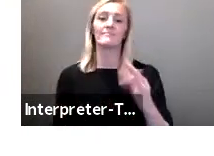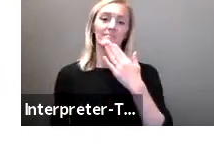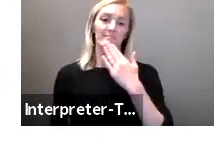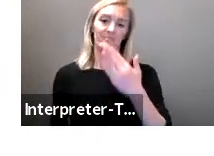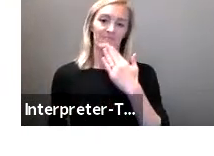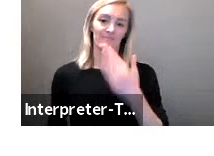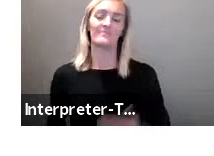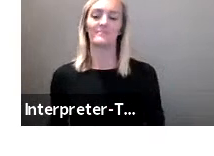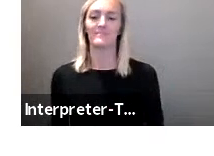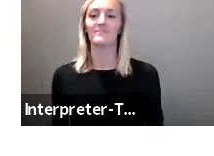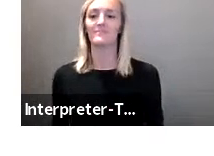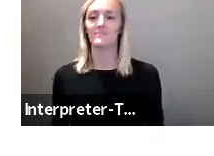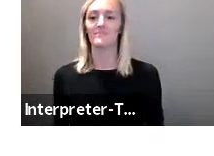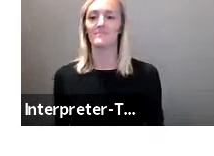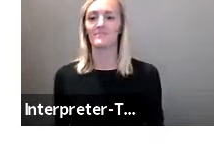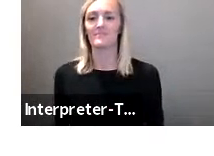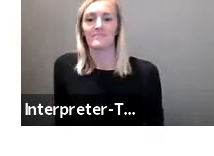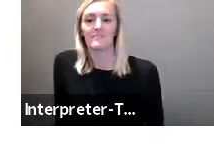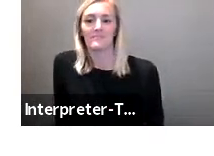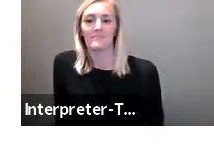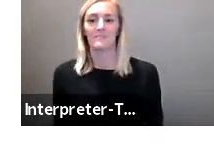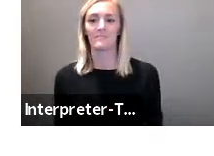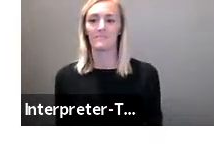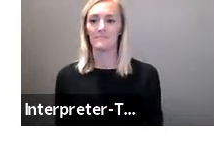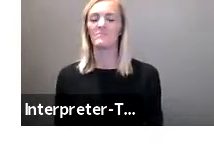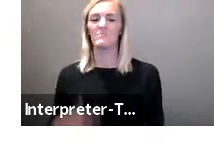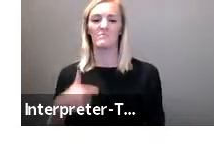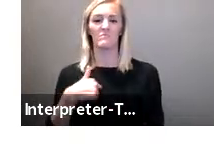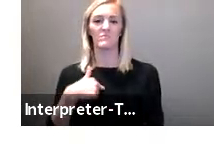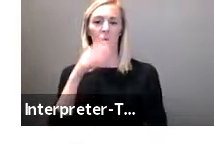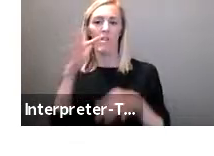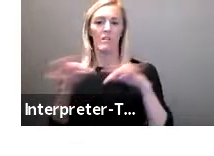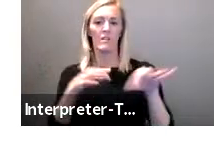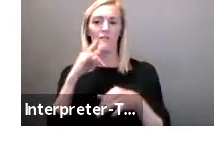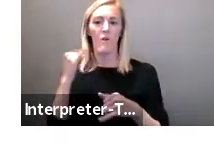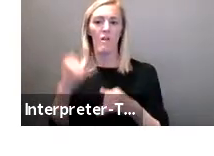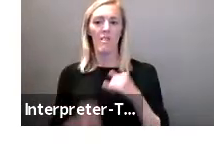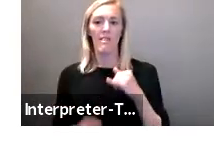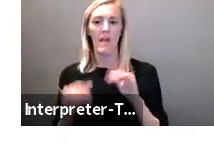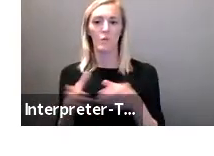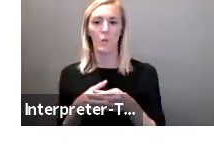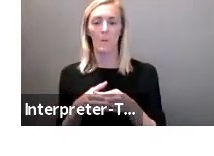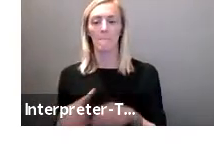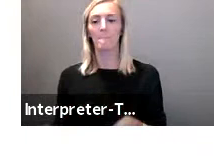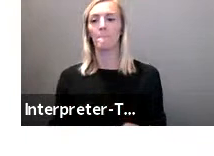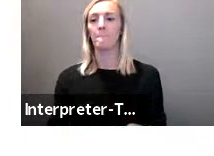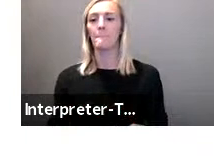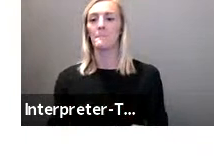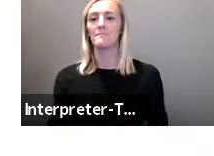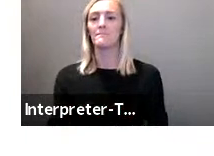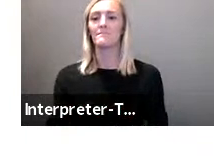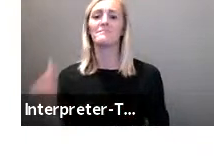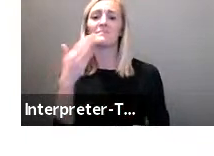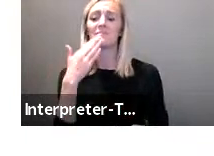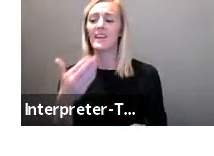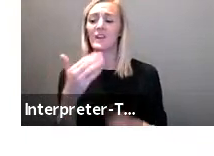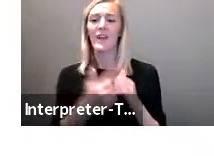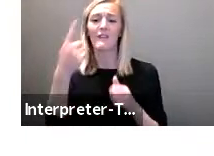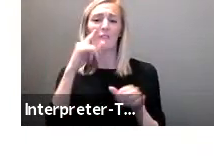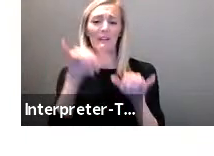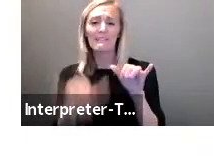Thank you. I appreciate that. I'll go for the last group really briefly. And thank you everybody for just staying an extra 2